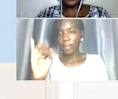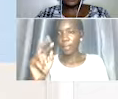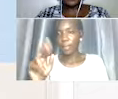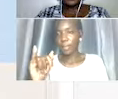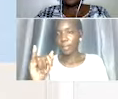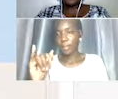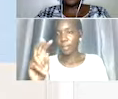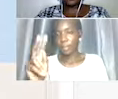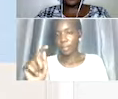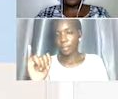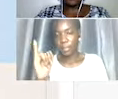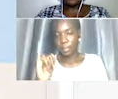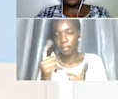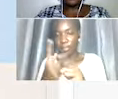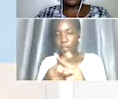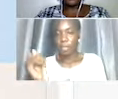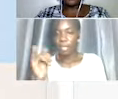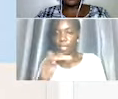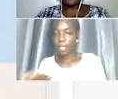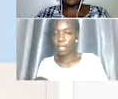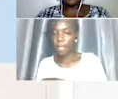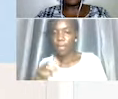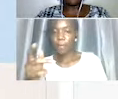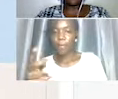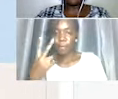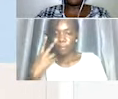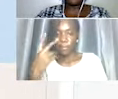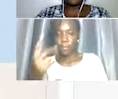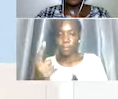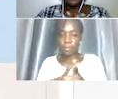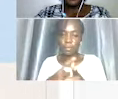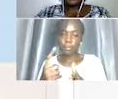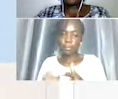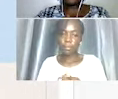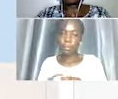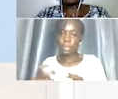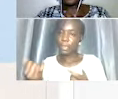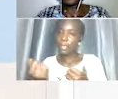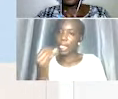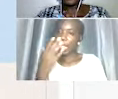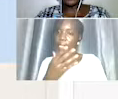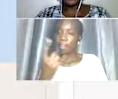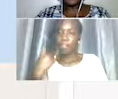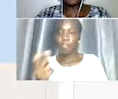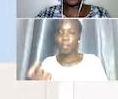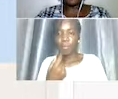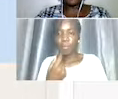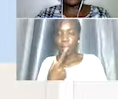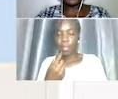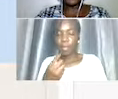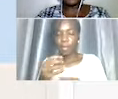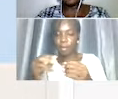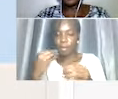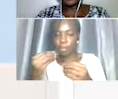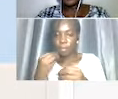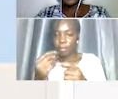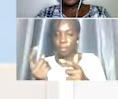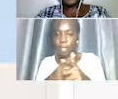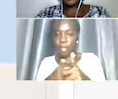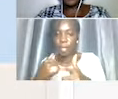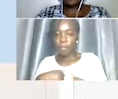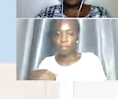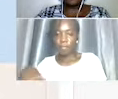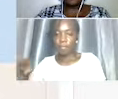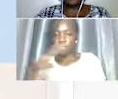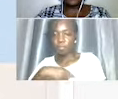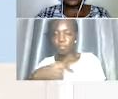from that side, please check them out. It's a long weekend. You can just drive there for a meal. Then we have WeClean. WeClean is a carpet cleaning company. And